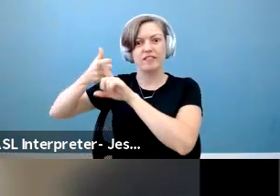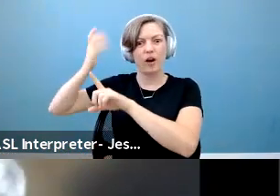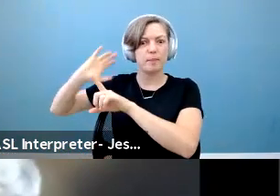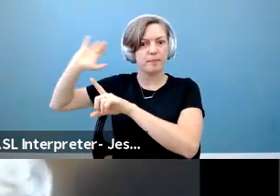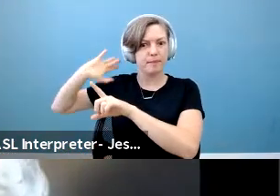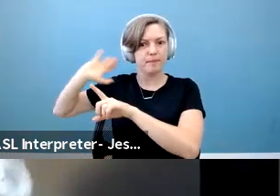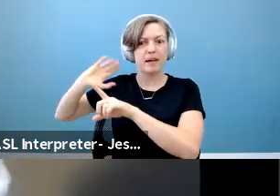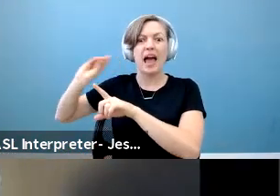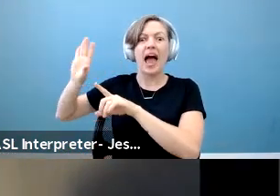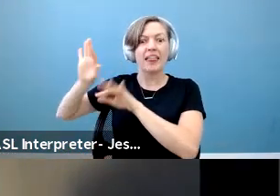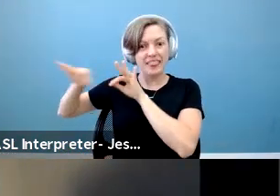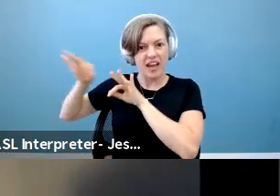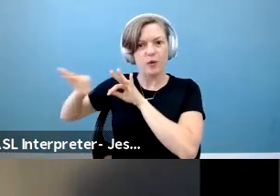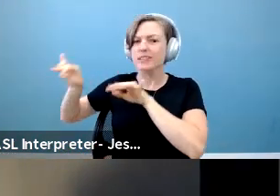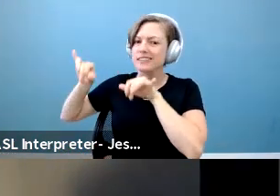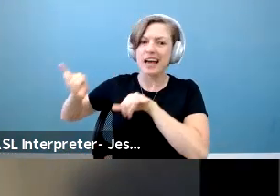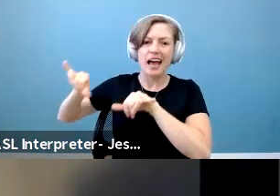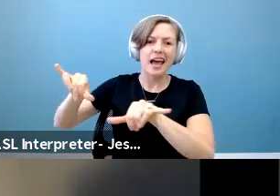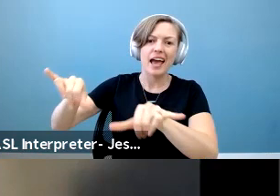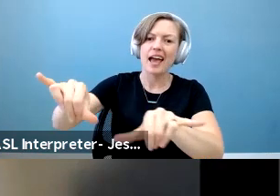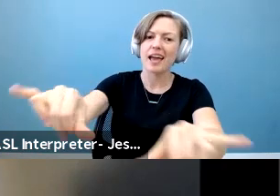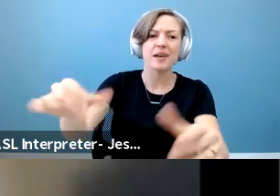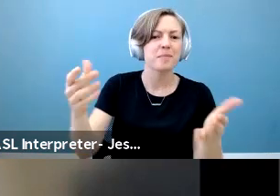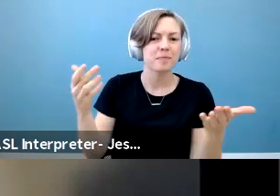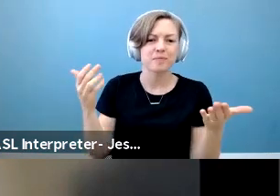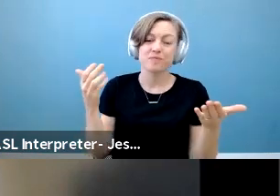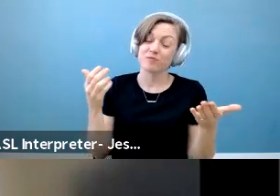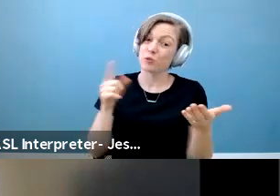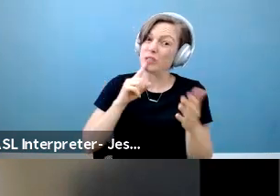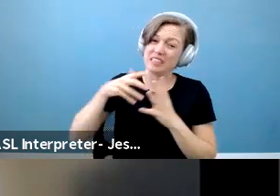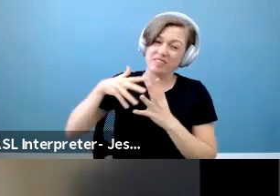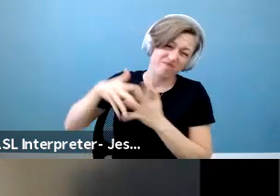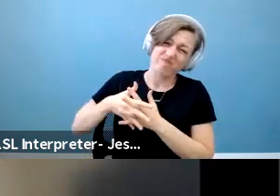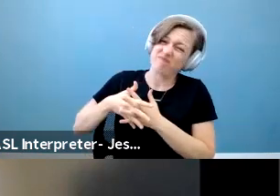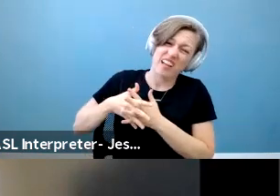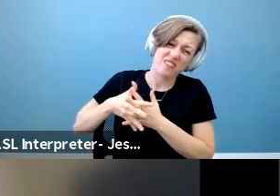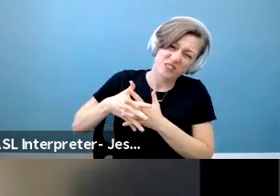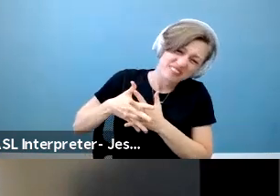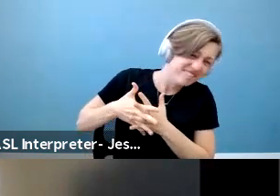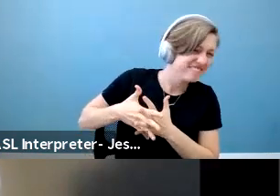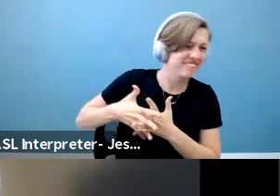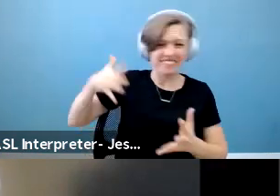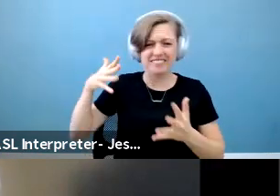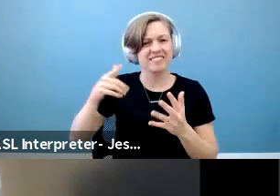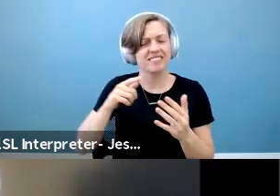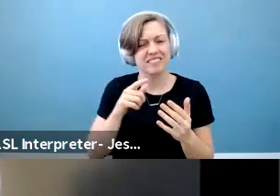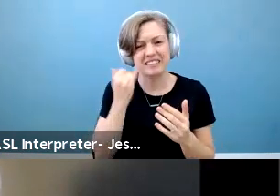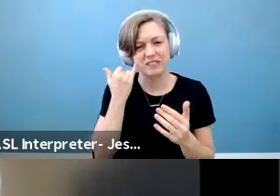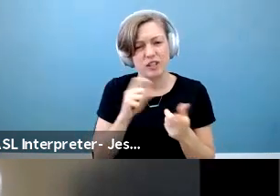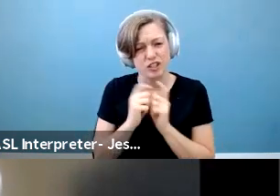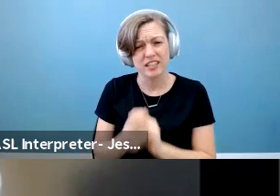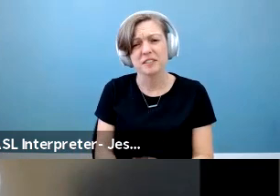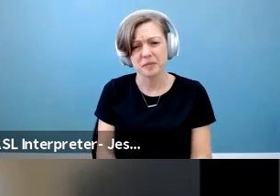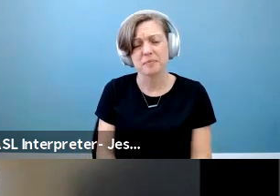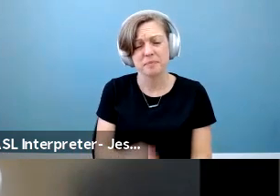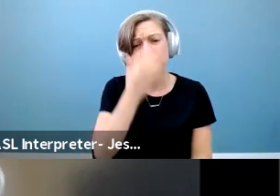the language the same. So it's very deep. We have to go very deep to make changes if